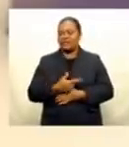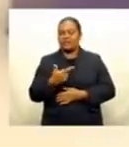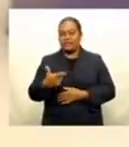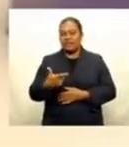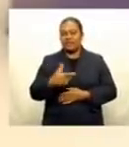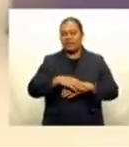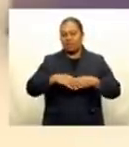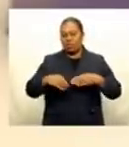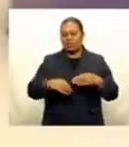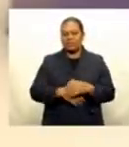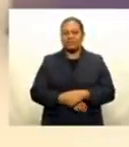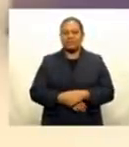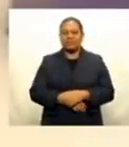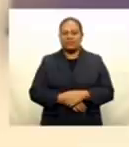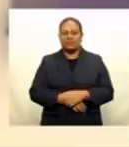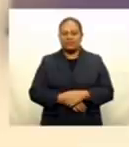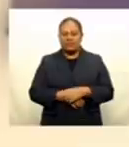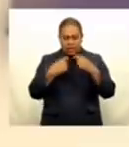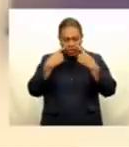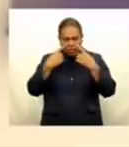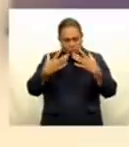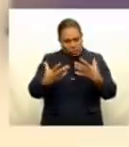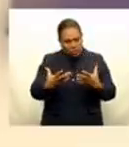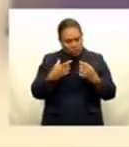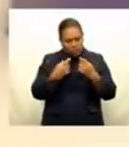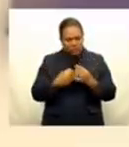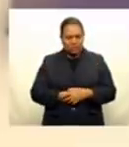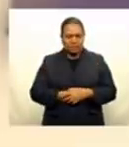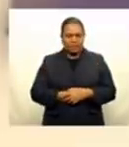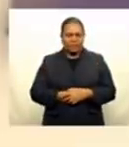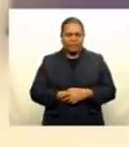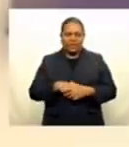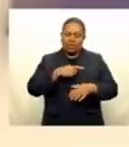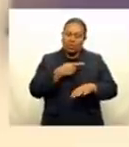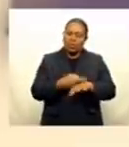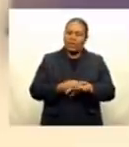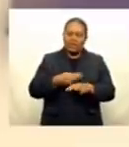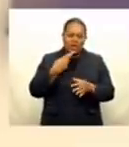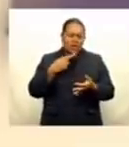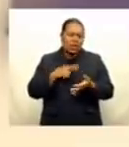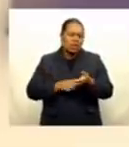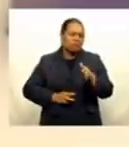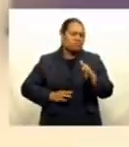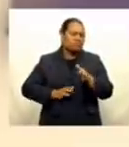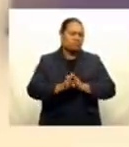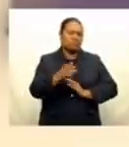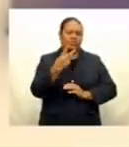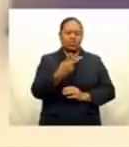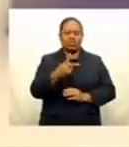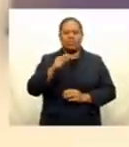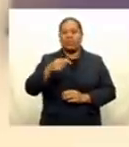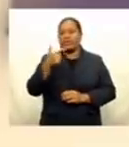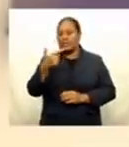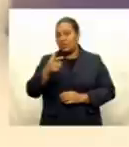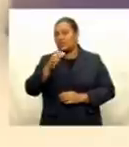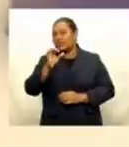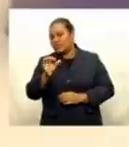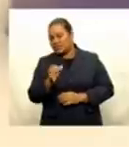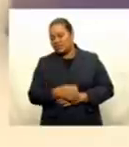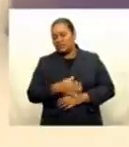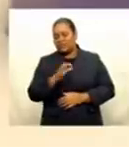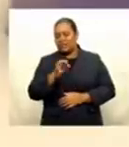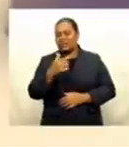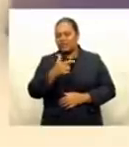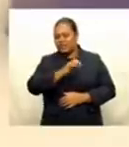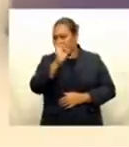$44,878. Following these trades, the market capitalization for the week recorded an increase of 2.07%,